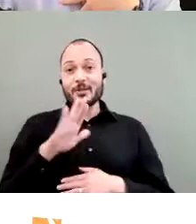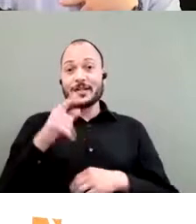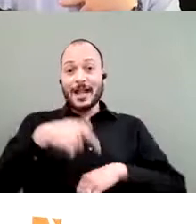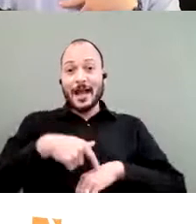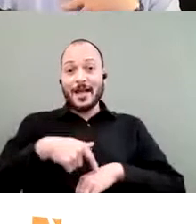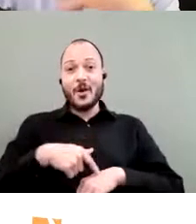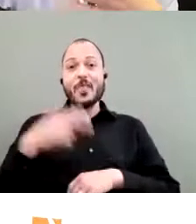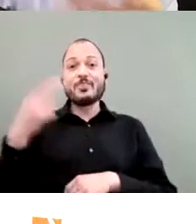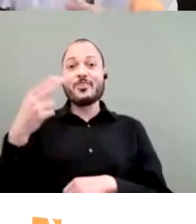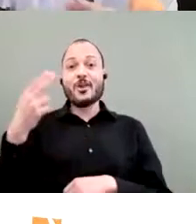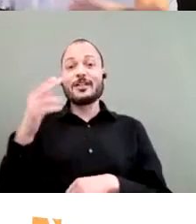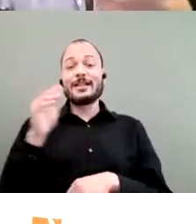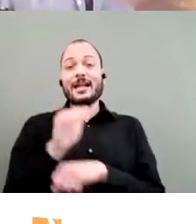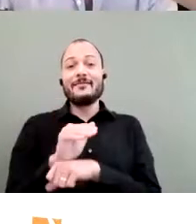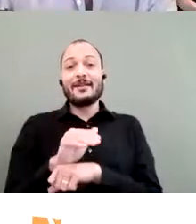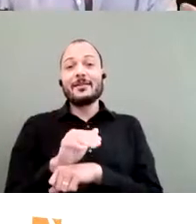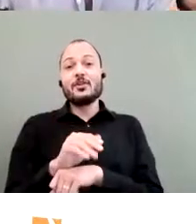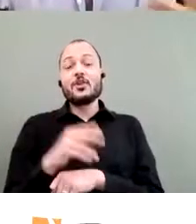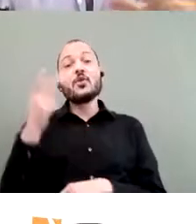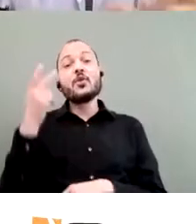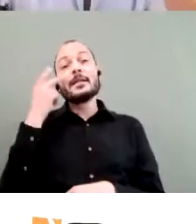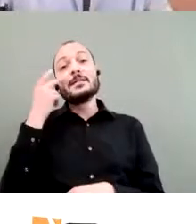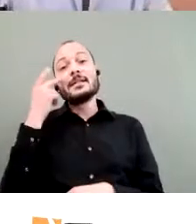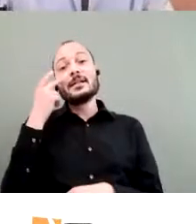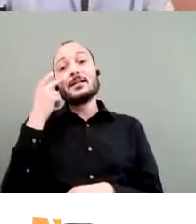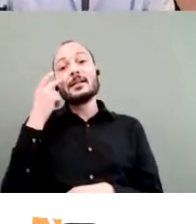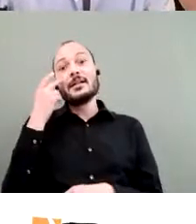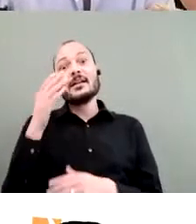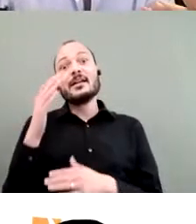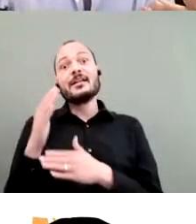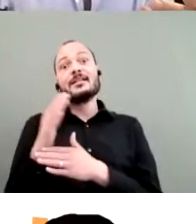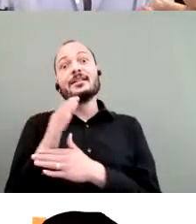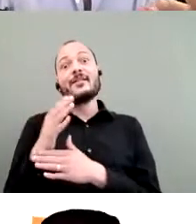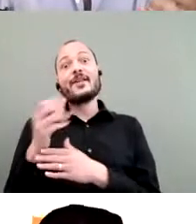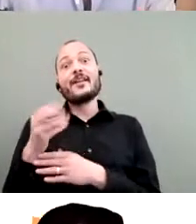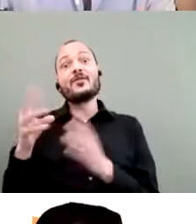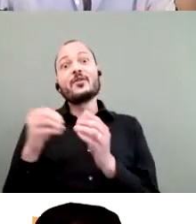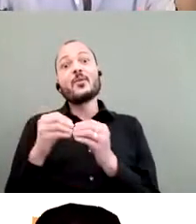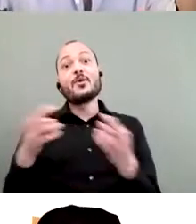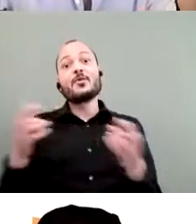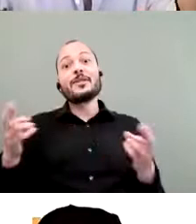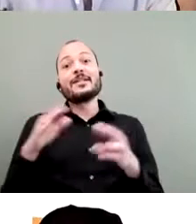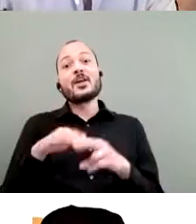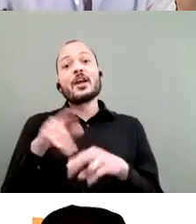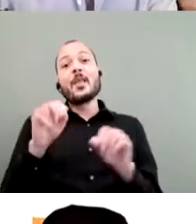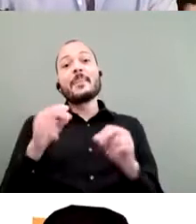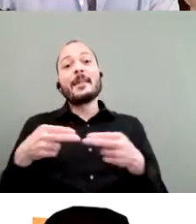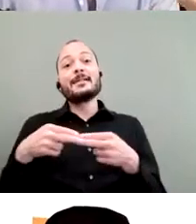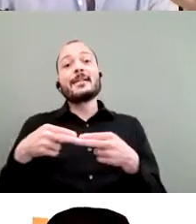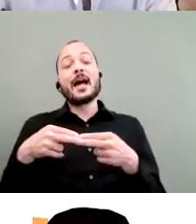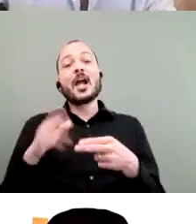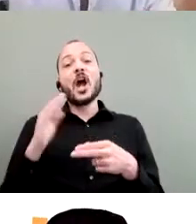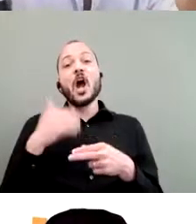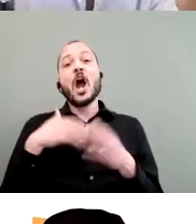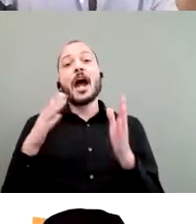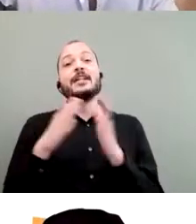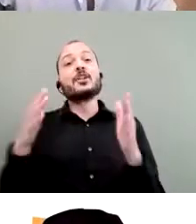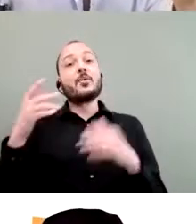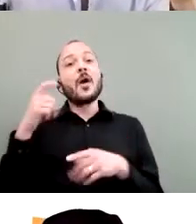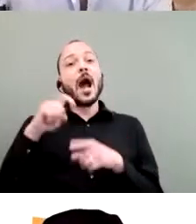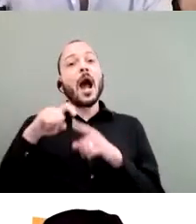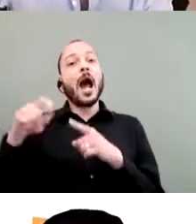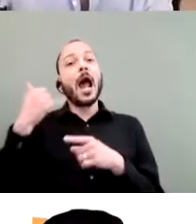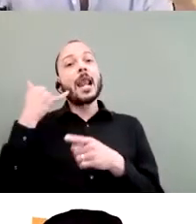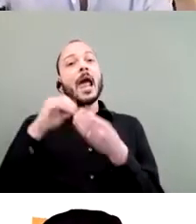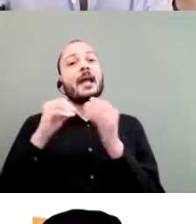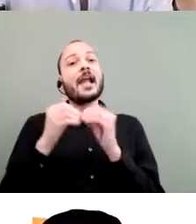Thursday evening. You can see, we're just sharing a few additional resources up here on the slide. Our general hotline at LA Unified, our